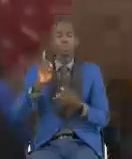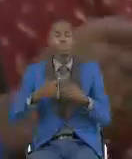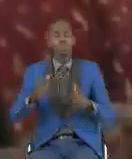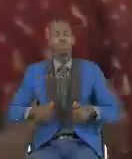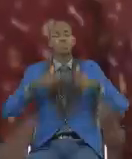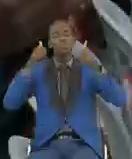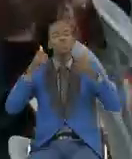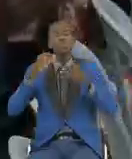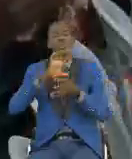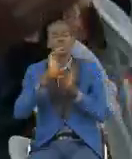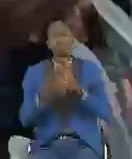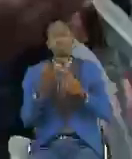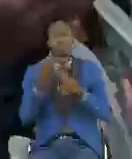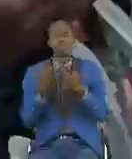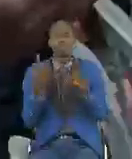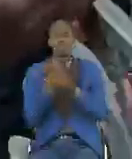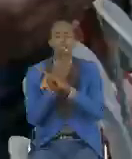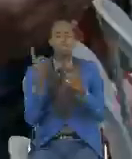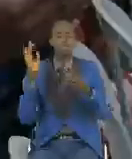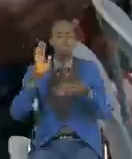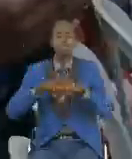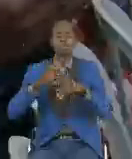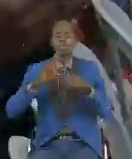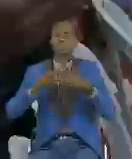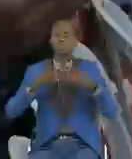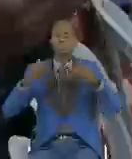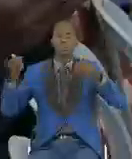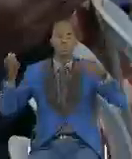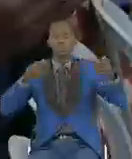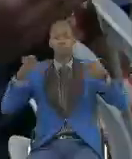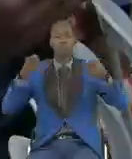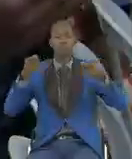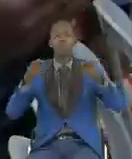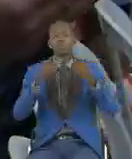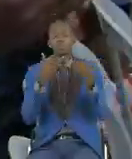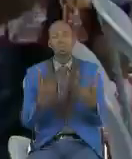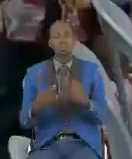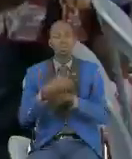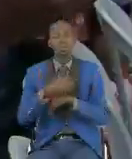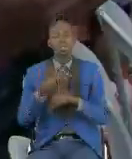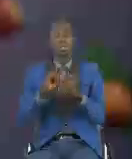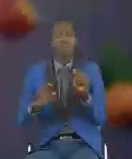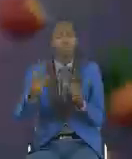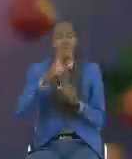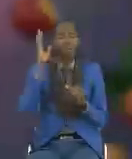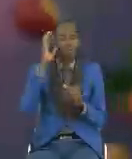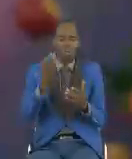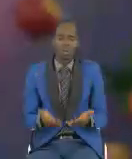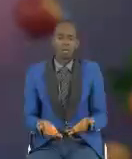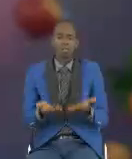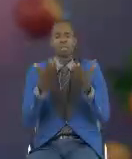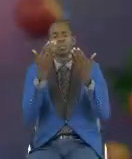unto dominion. I pray, Lord, today, everyone will rise up.